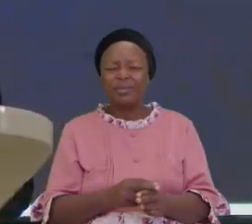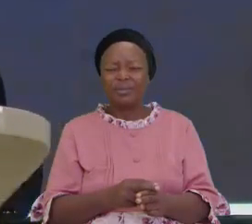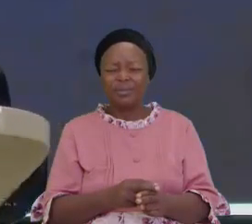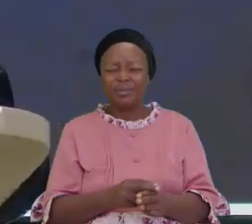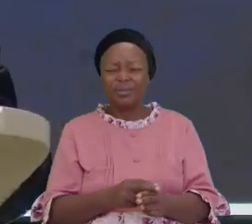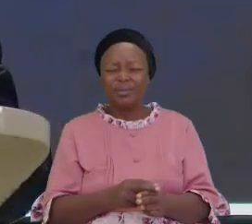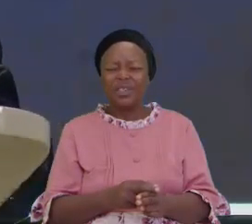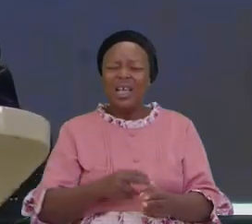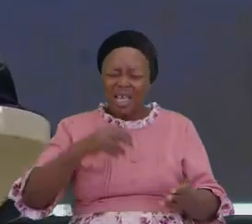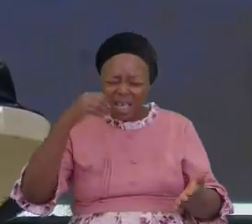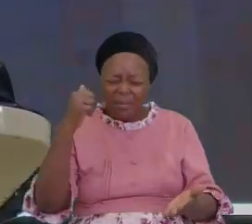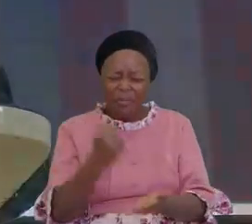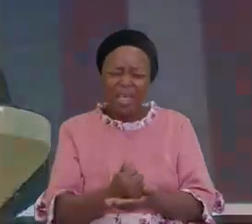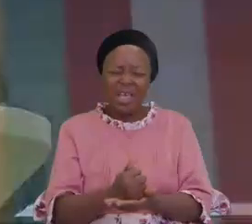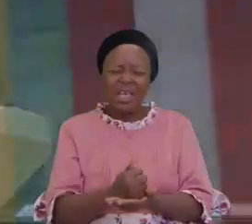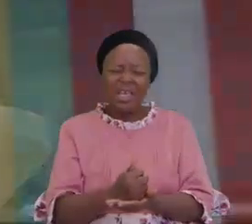Amen.